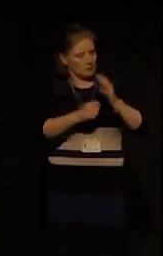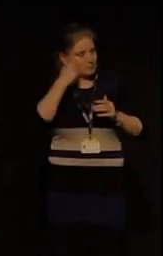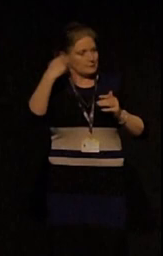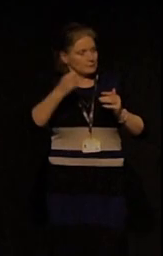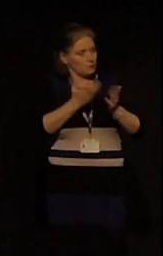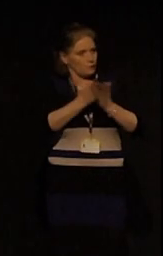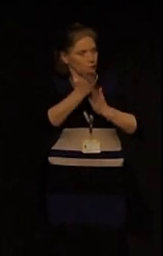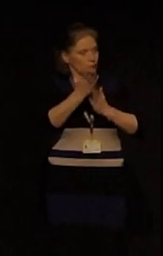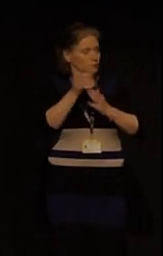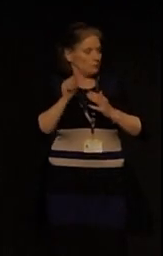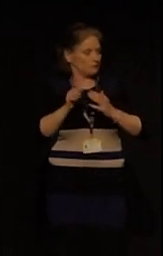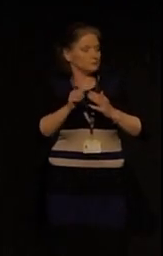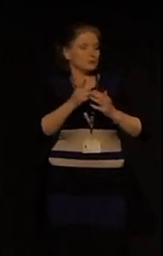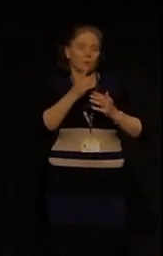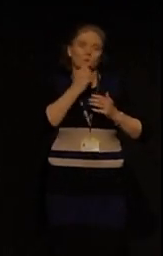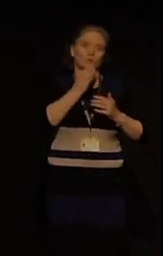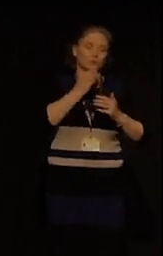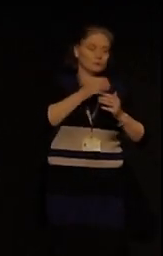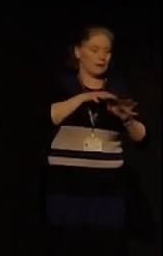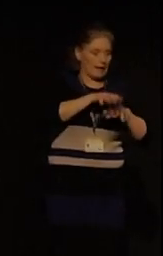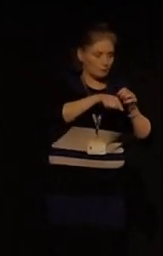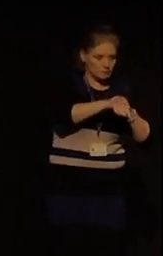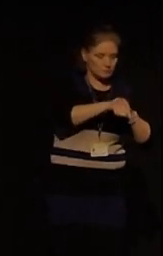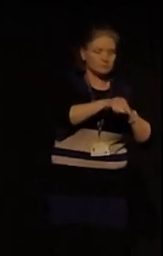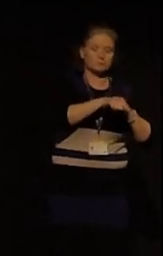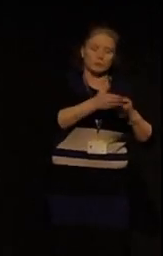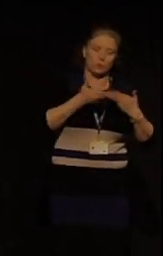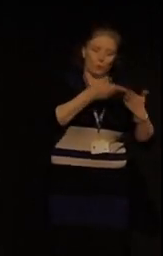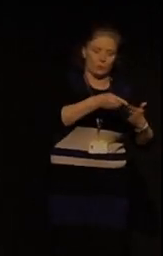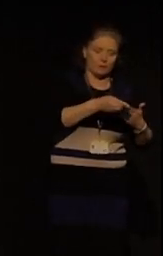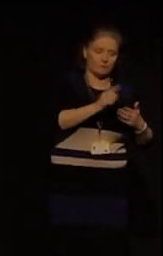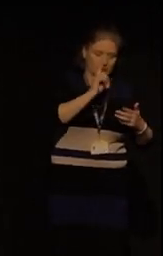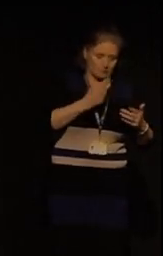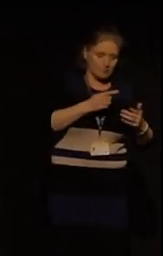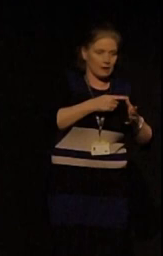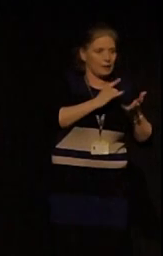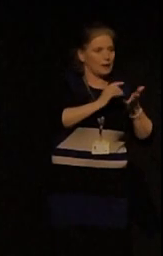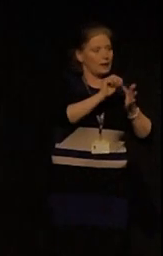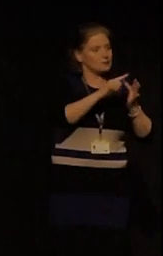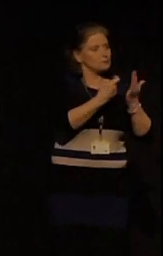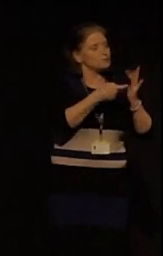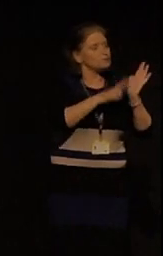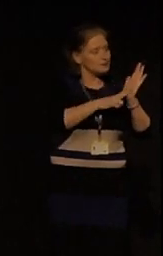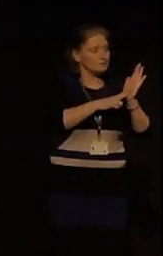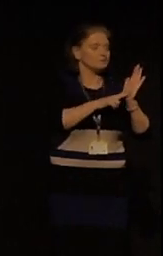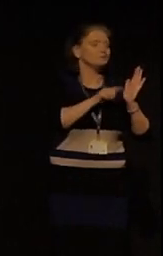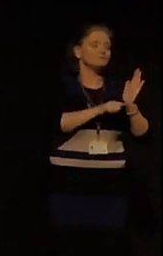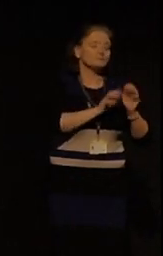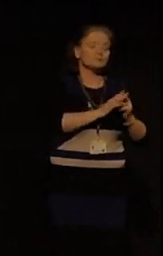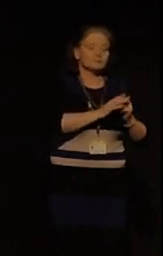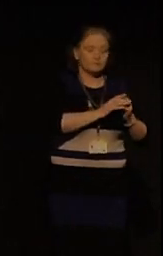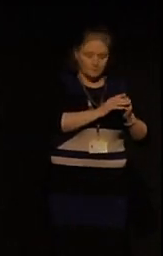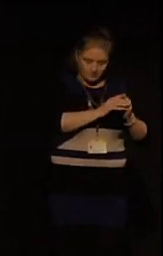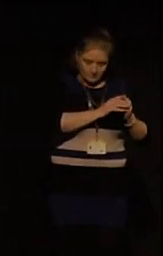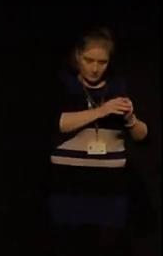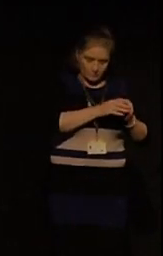we tried this in animal models. So we gave a high dose of aspirin. The active ingredient is called sodium